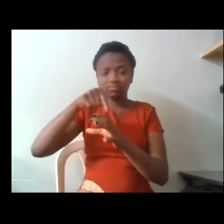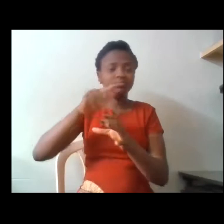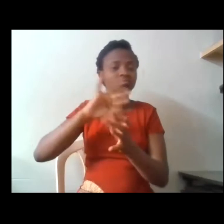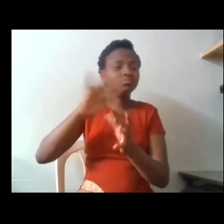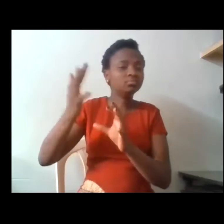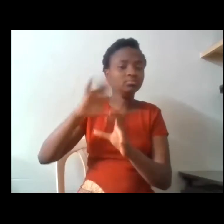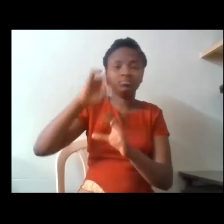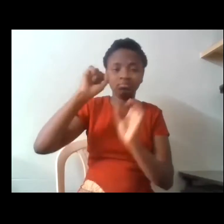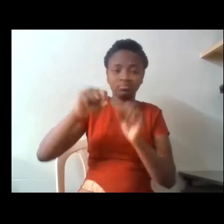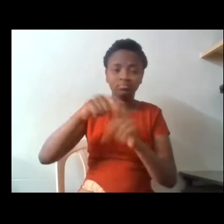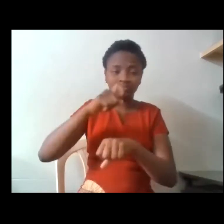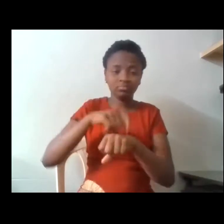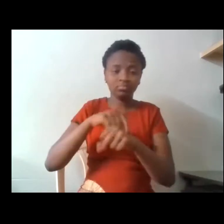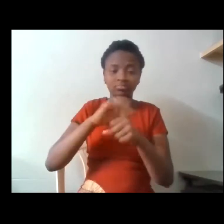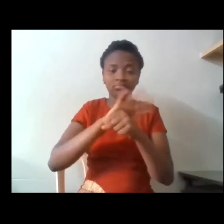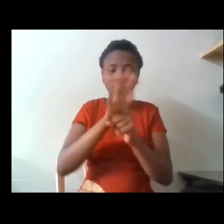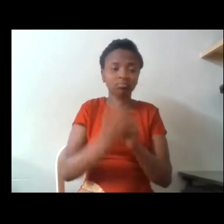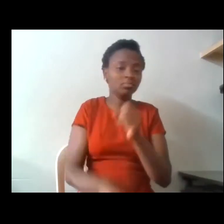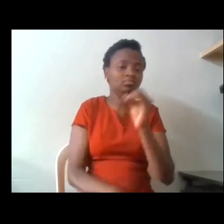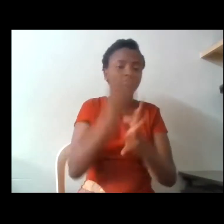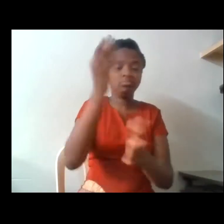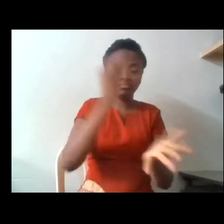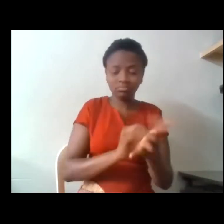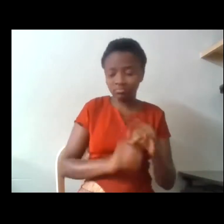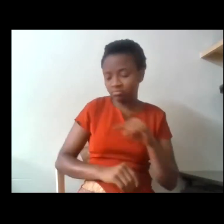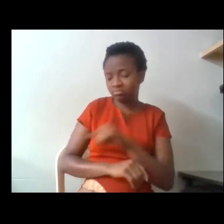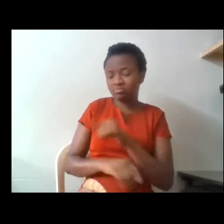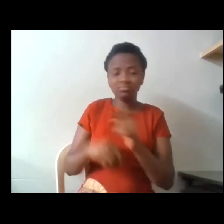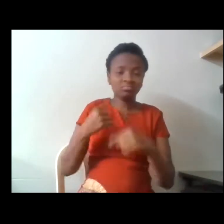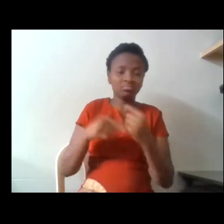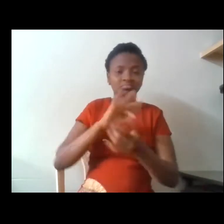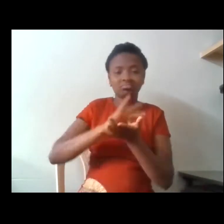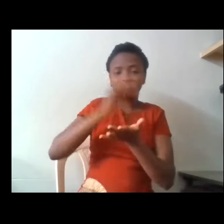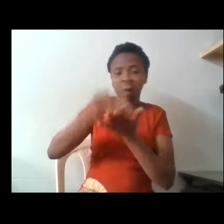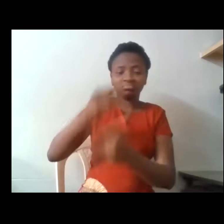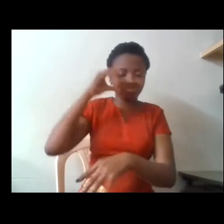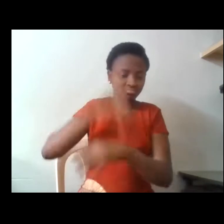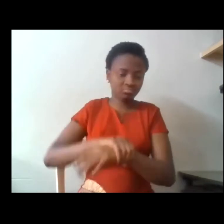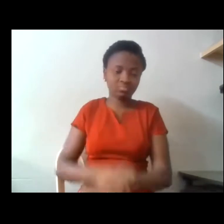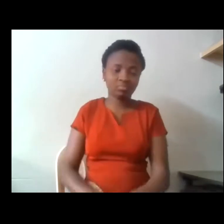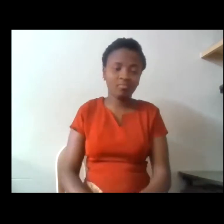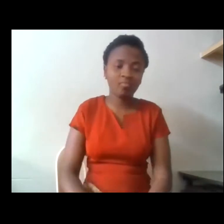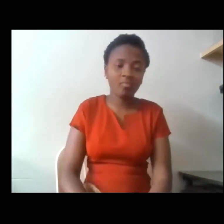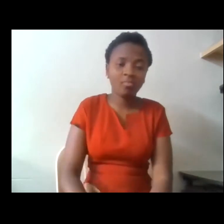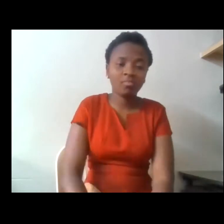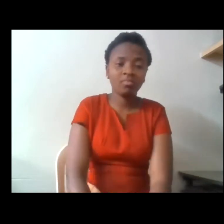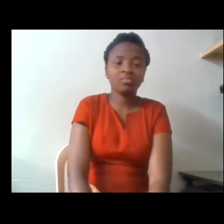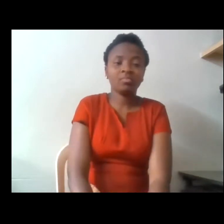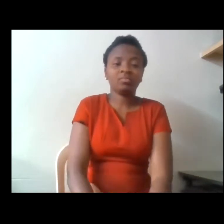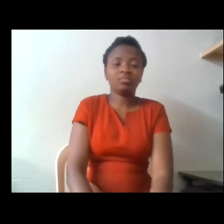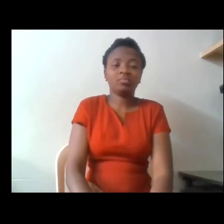we funded a number of programs which are in most cases still ongoing. And these programs have